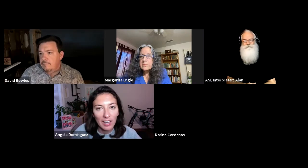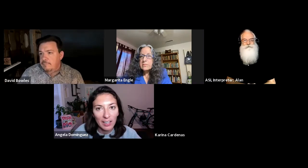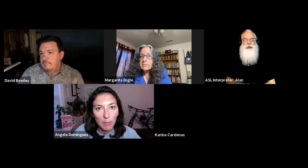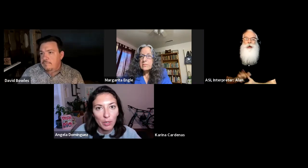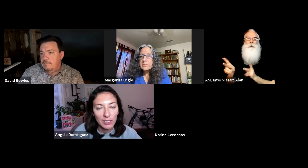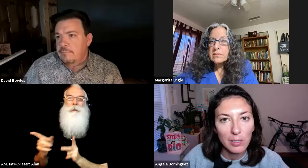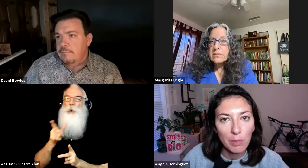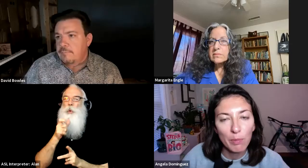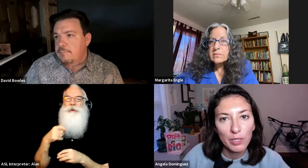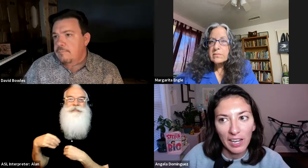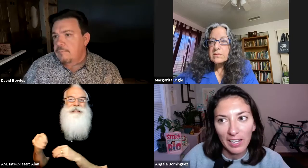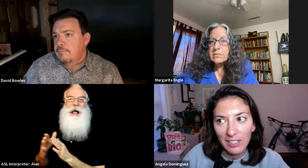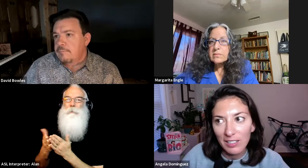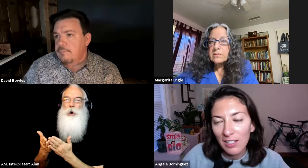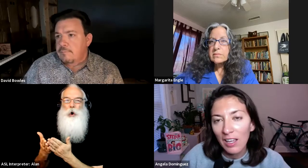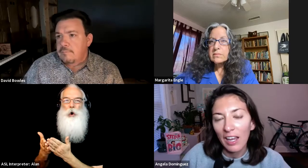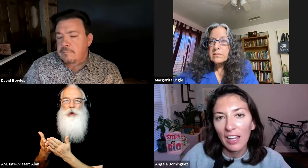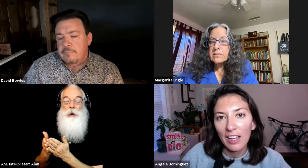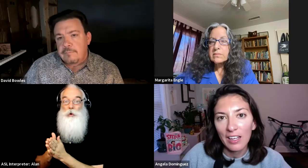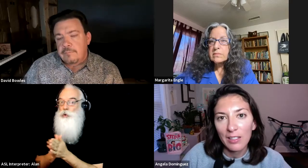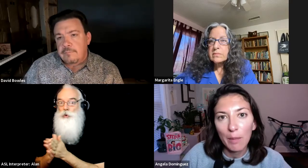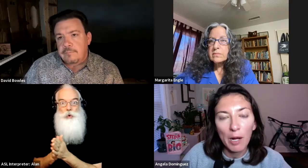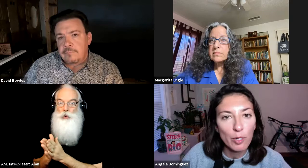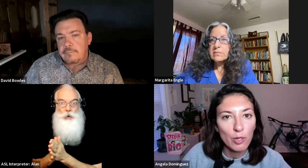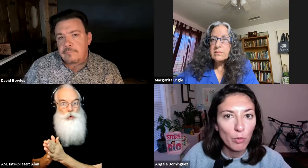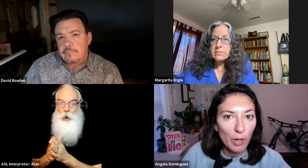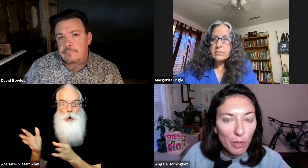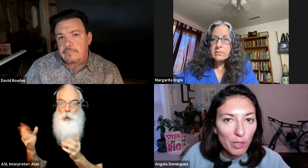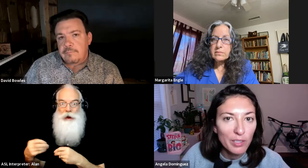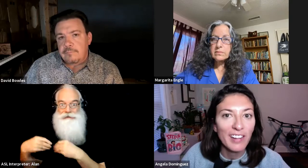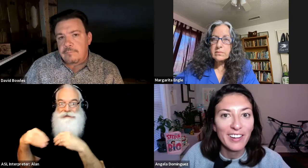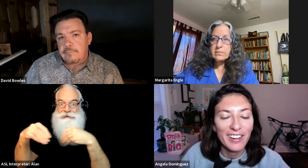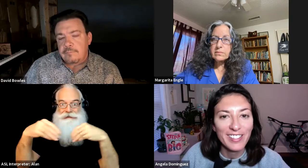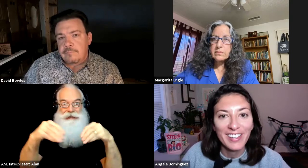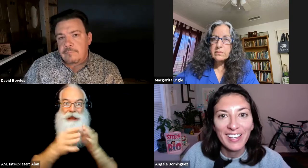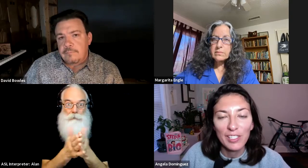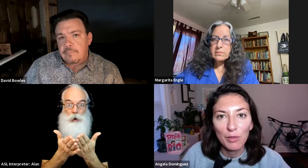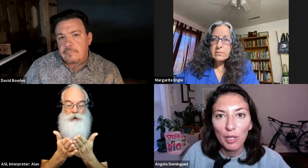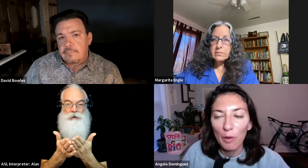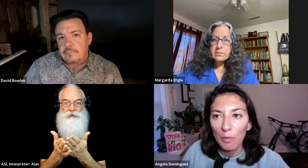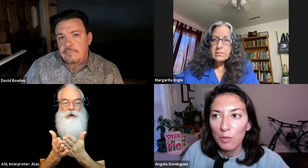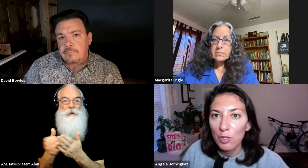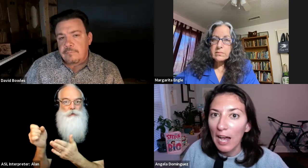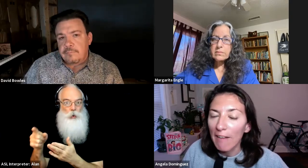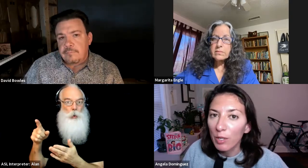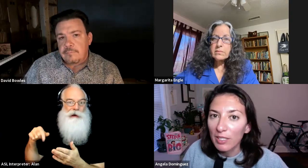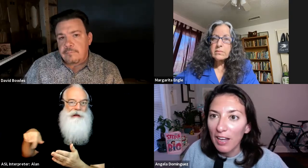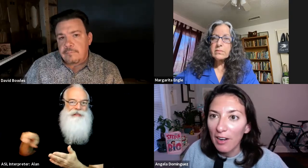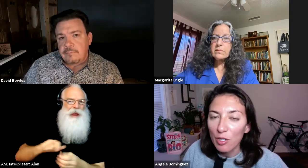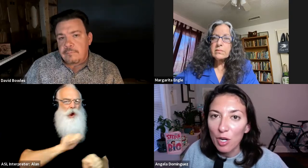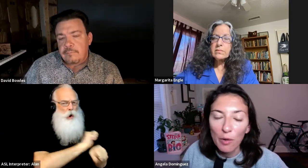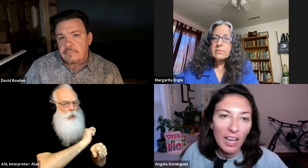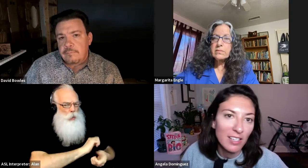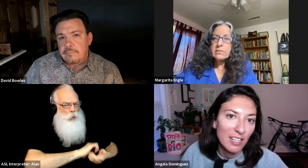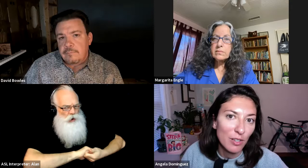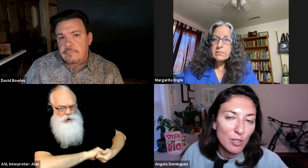in getting books into people's hands and the publishers work with booksellers to, you know, have books that